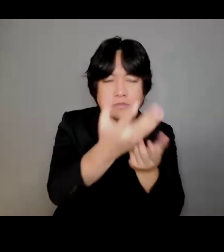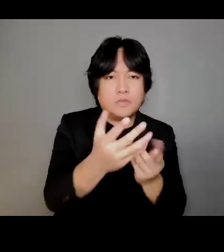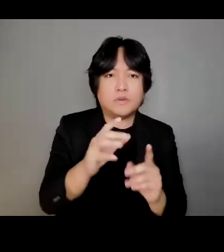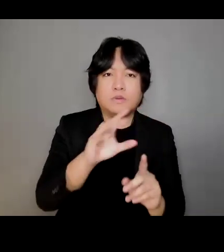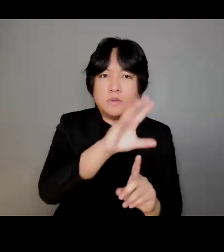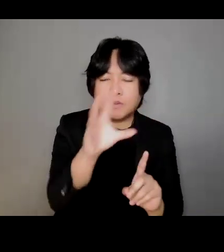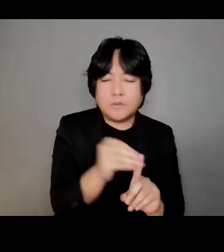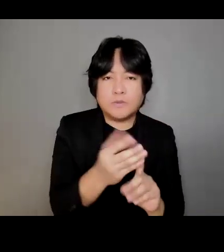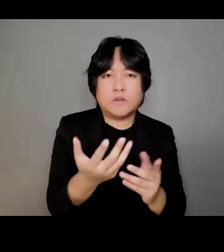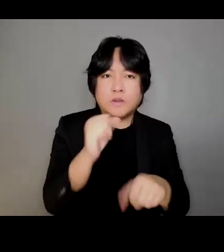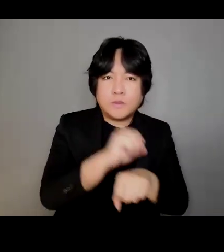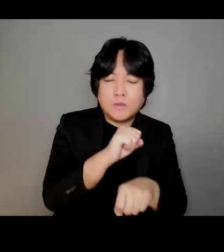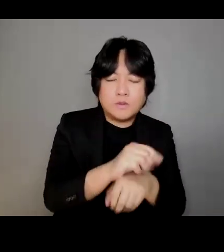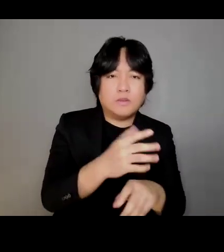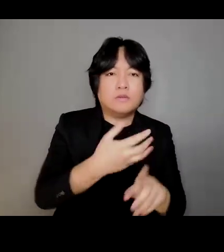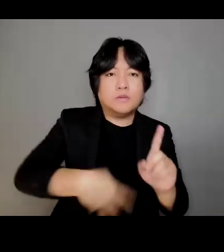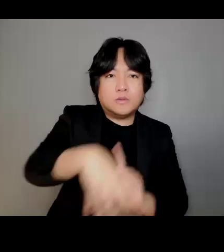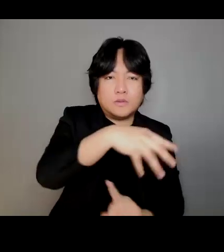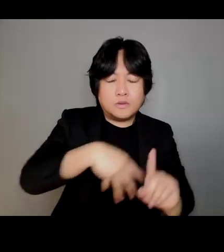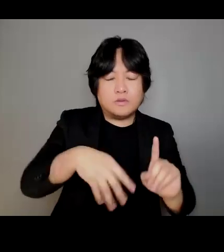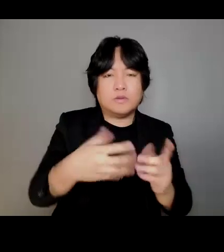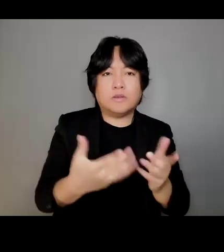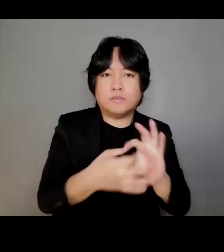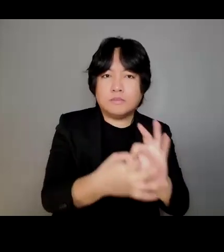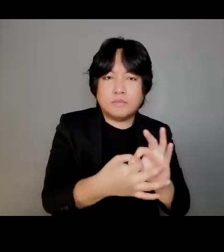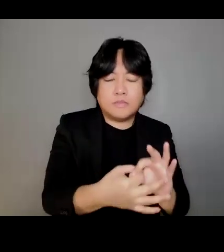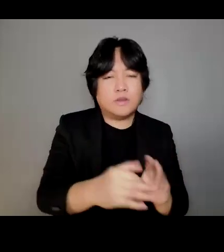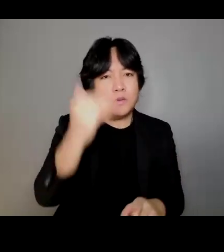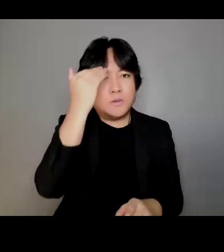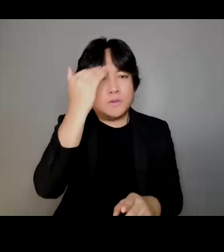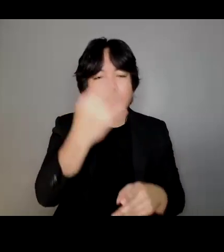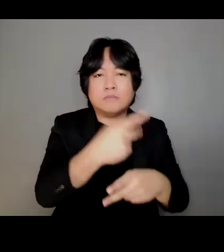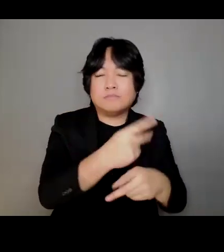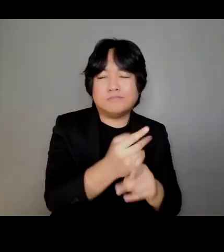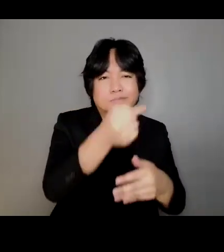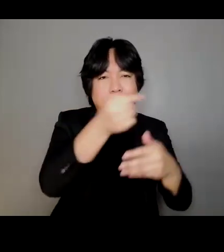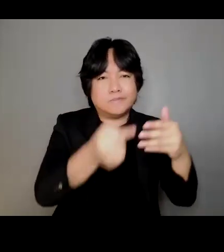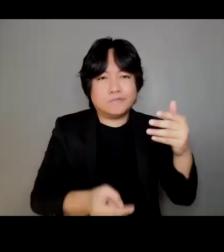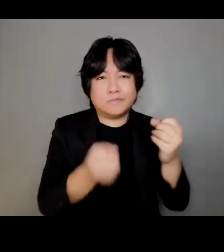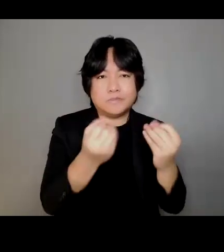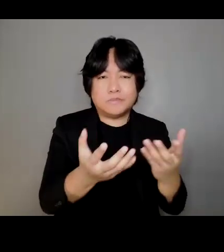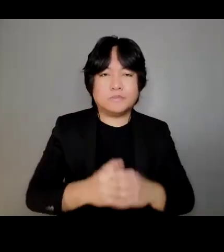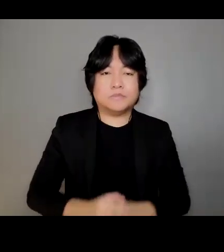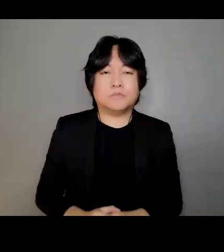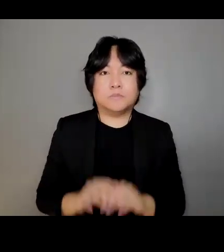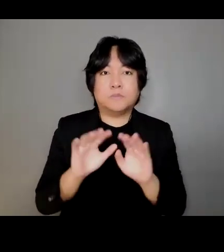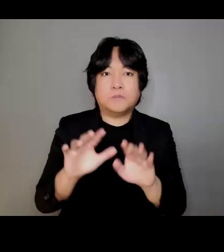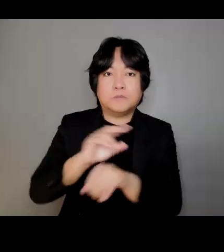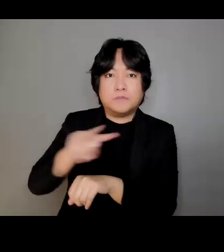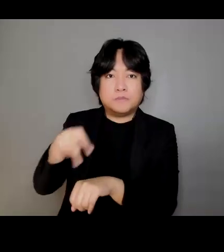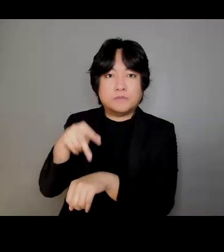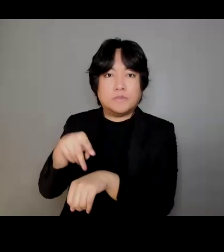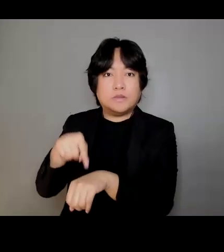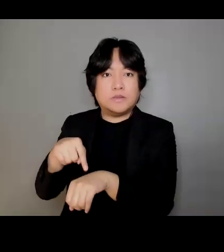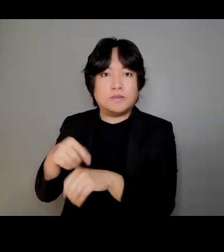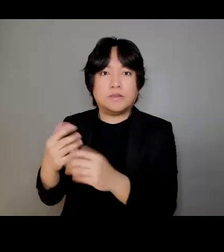social relations, and even knowledge production. No? Even if, for instance, the Philippines is no longer